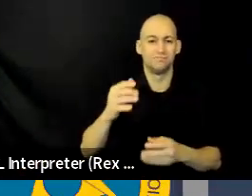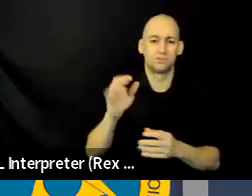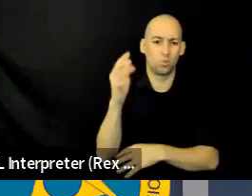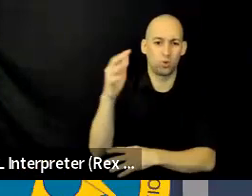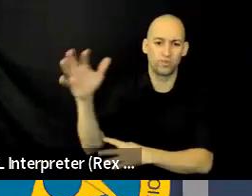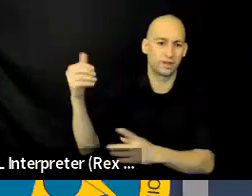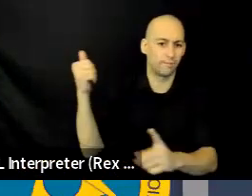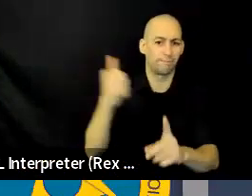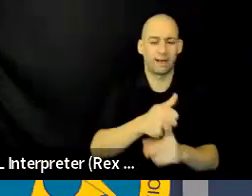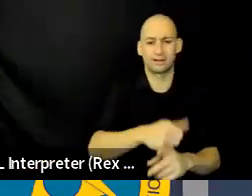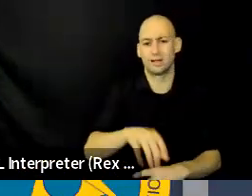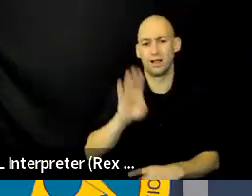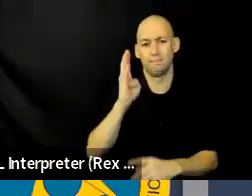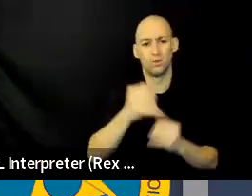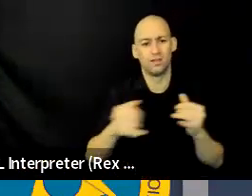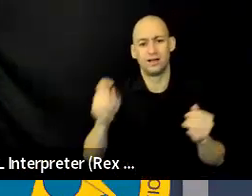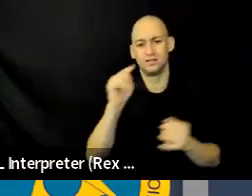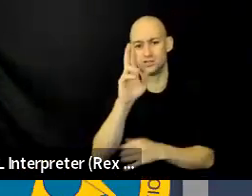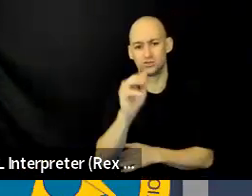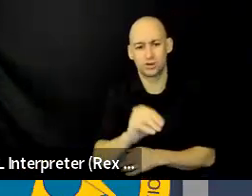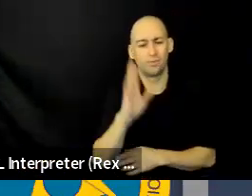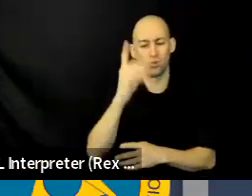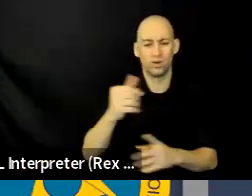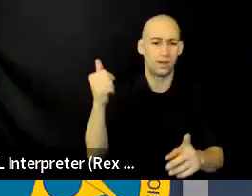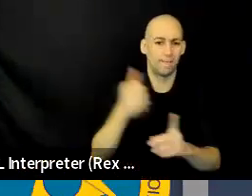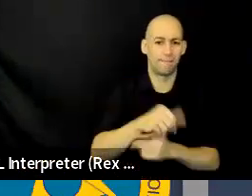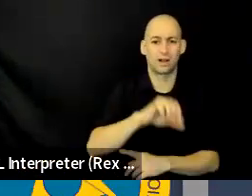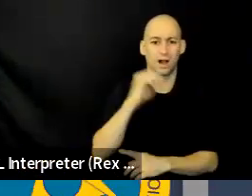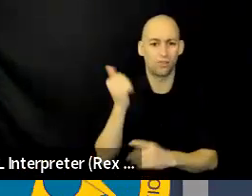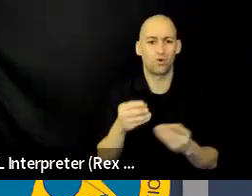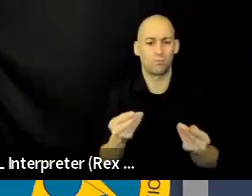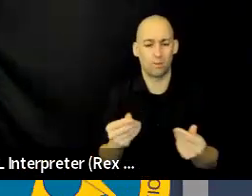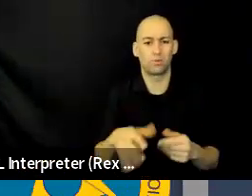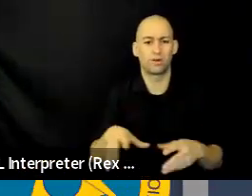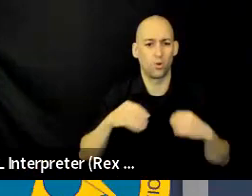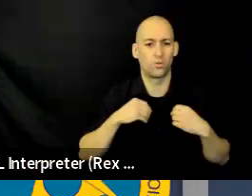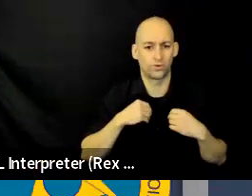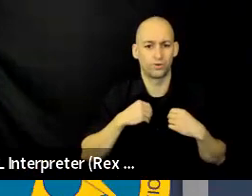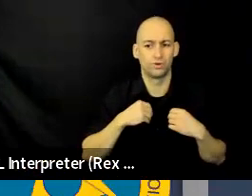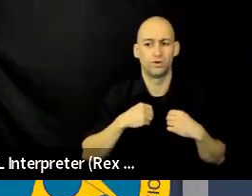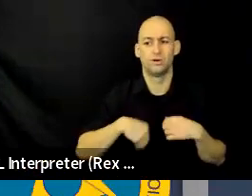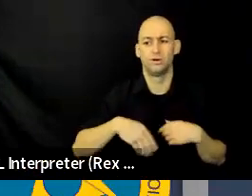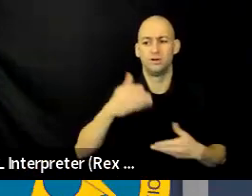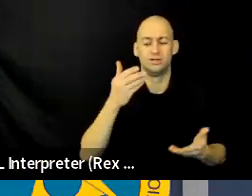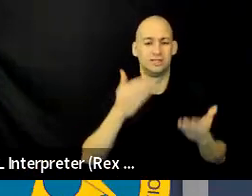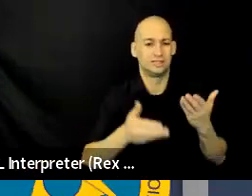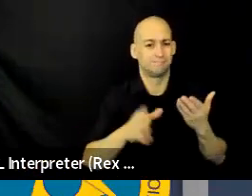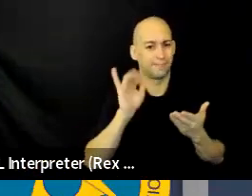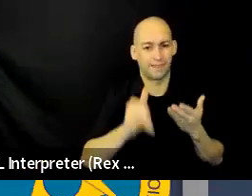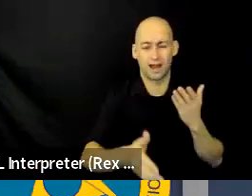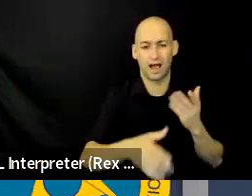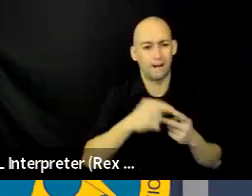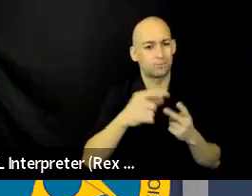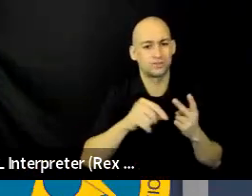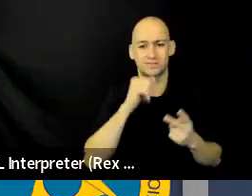line stream, there's a whole host of, and it would impact another property owner. So that option is not